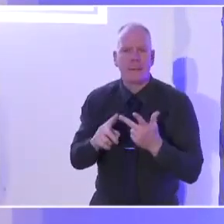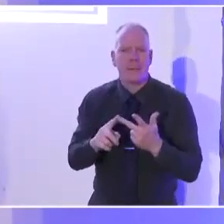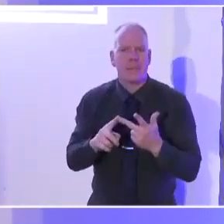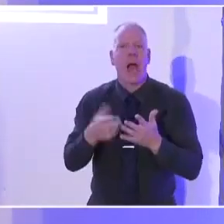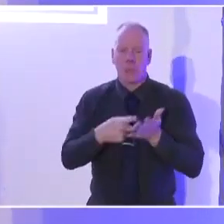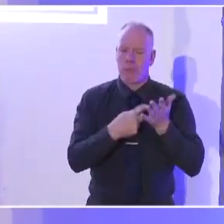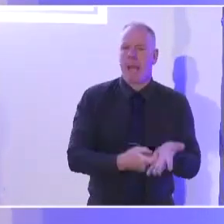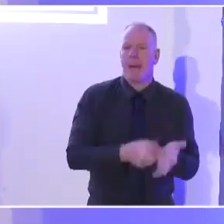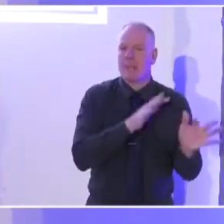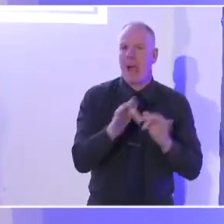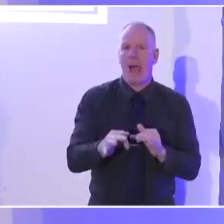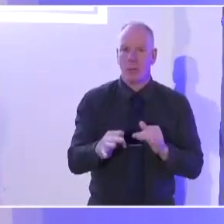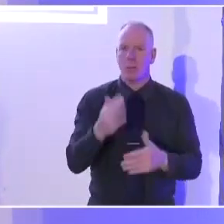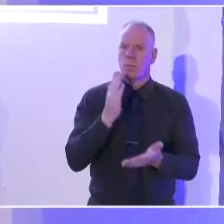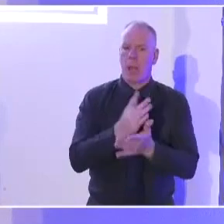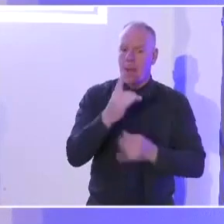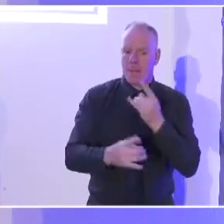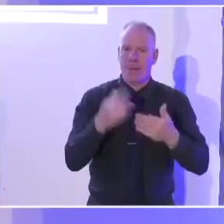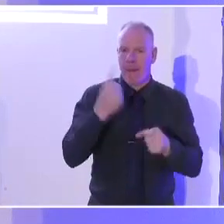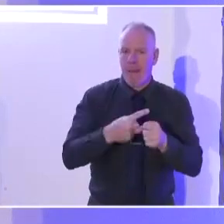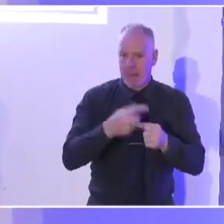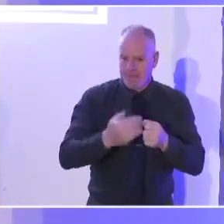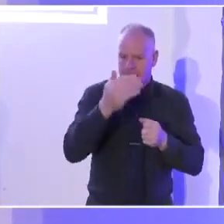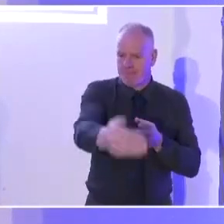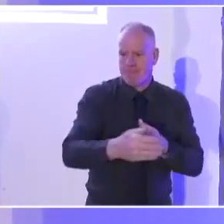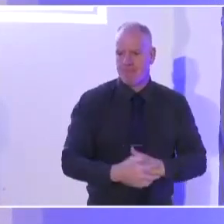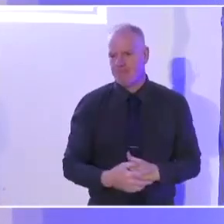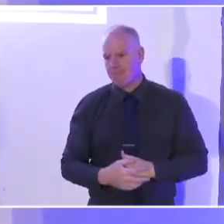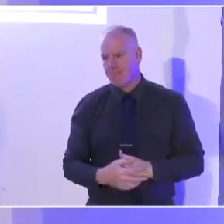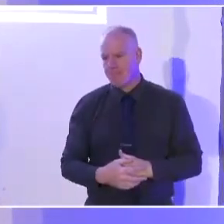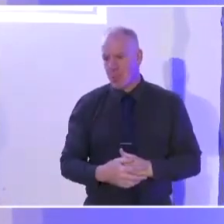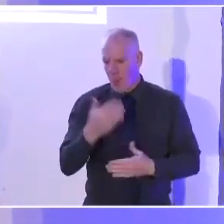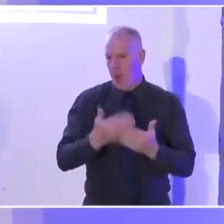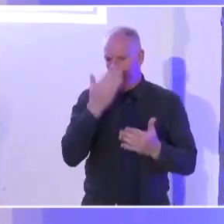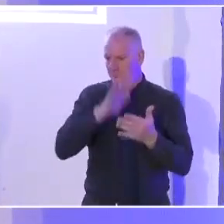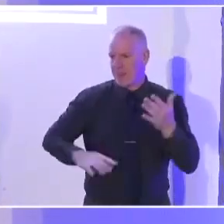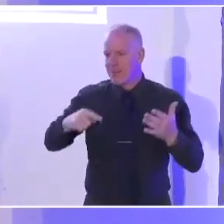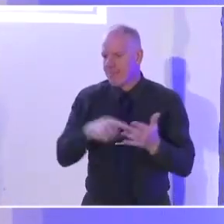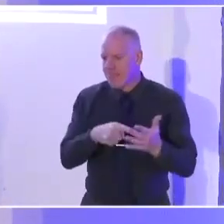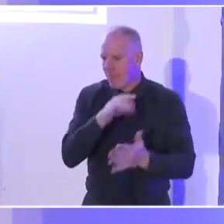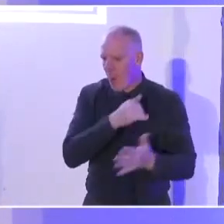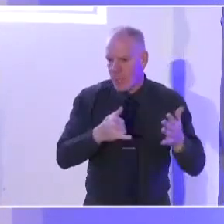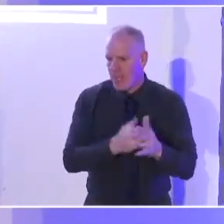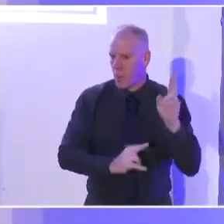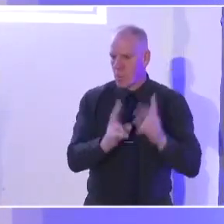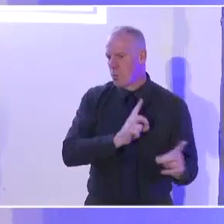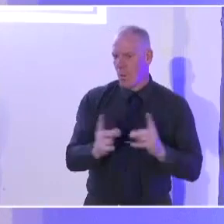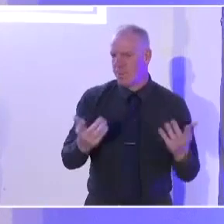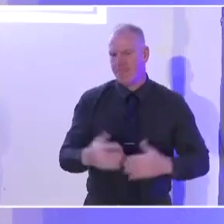some recommendations to mitigate risk going forward. So it was a lesson learned type exercise which all organizations should carry